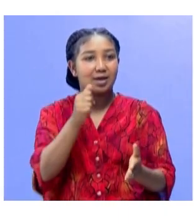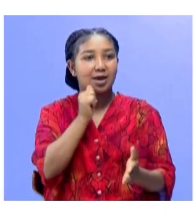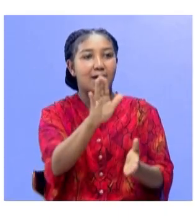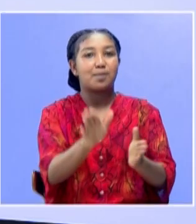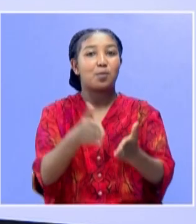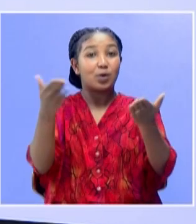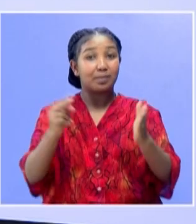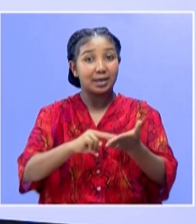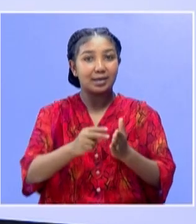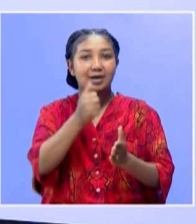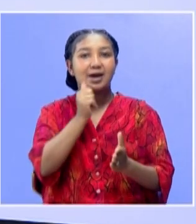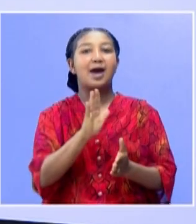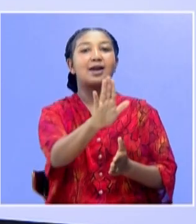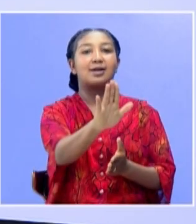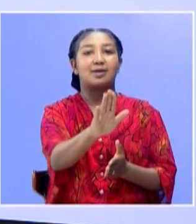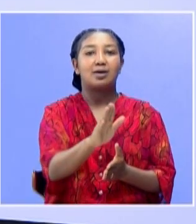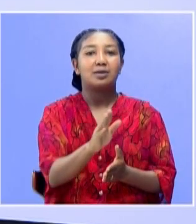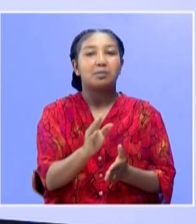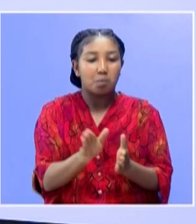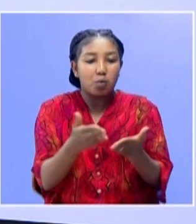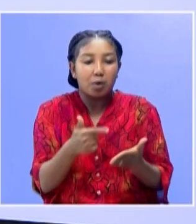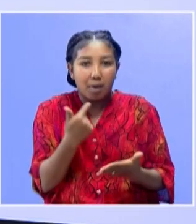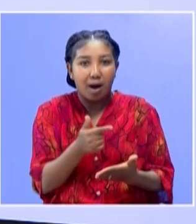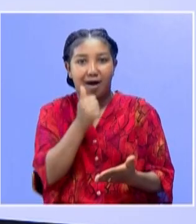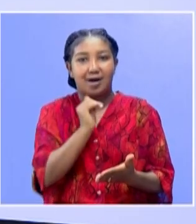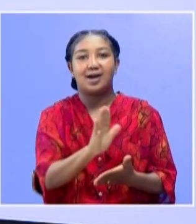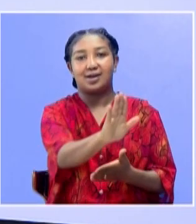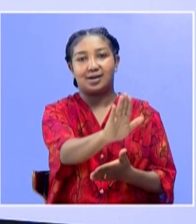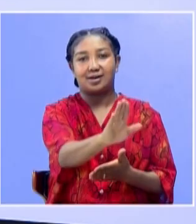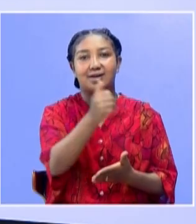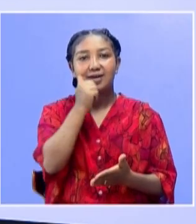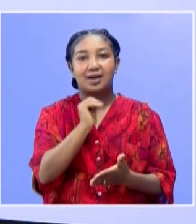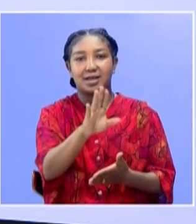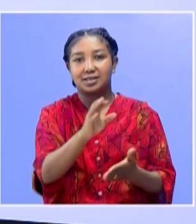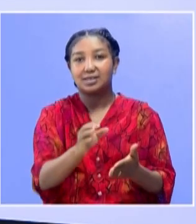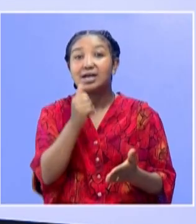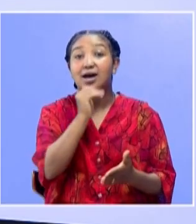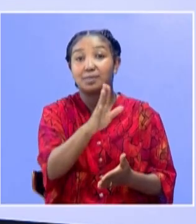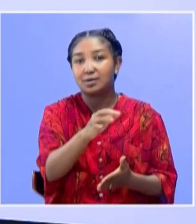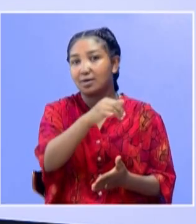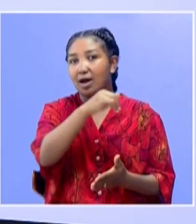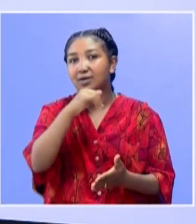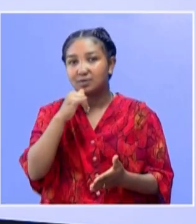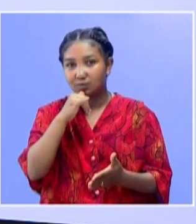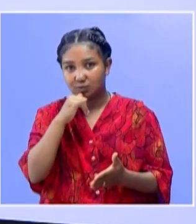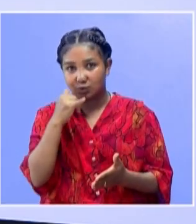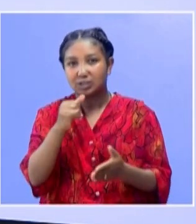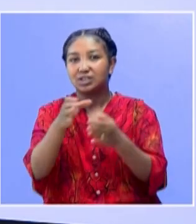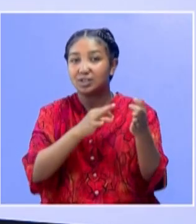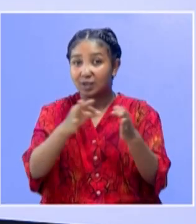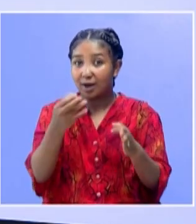book, this her makes which book that you are talking about. So this is what? An adjective which